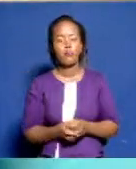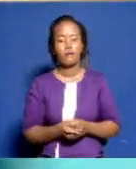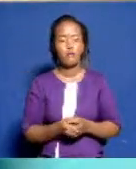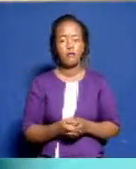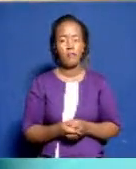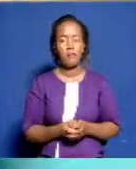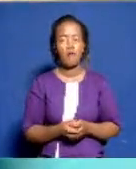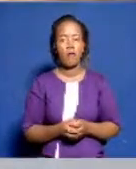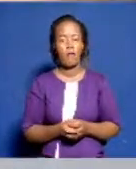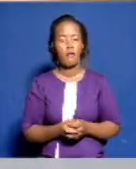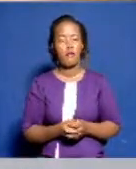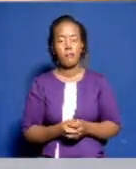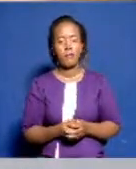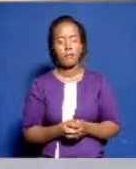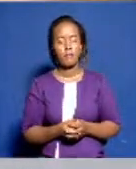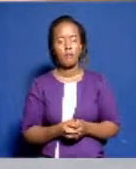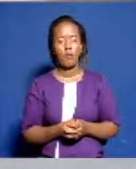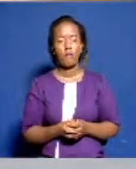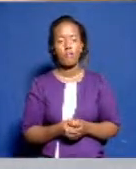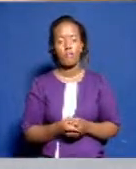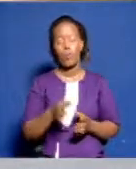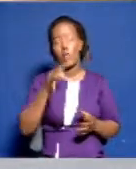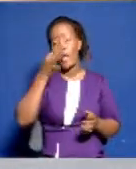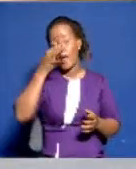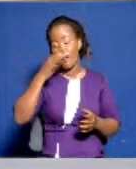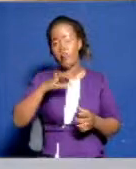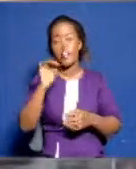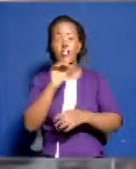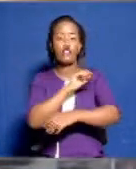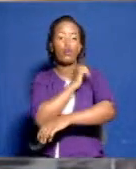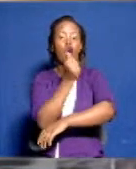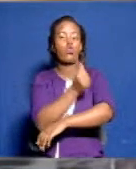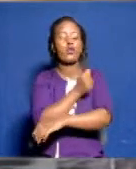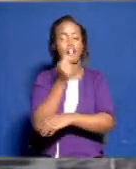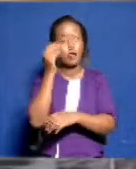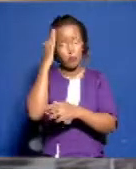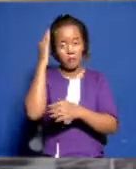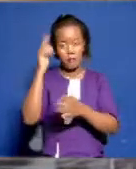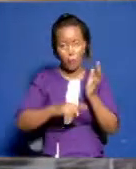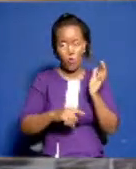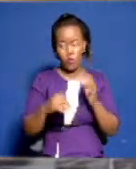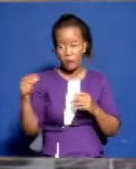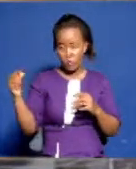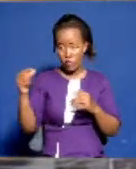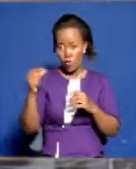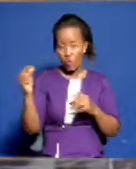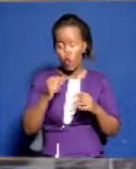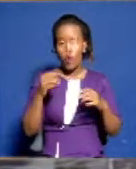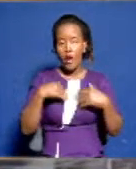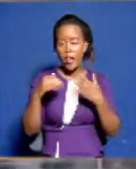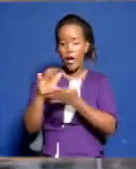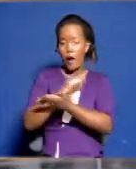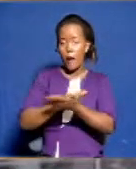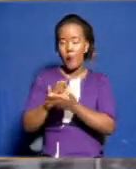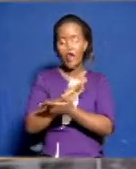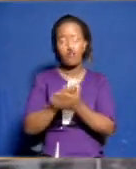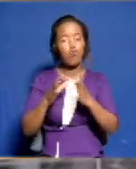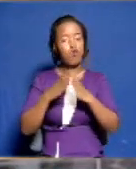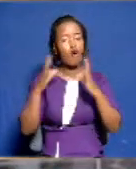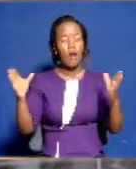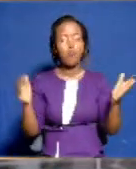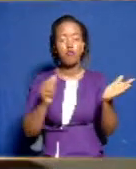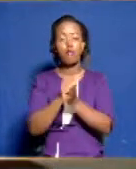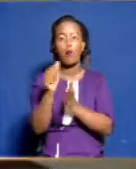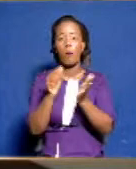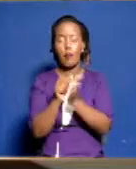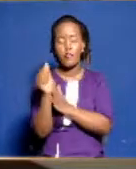borders. French authorities found that Google's ad management platform for large publishers, Google